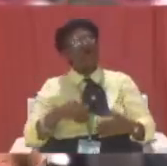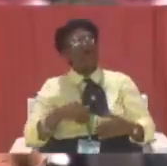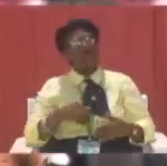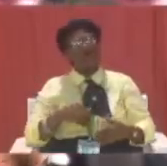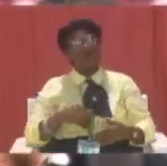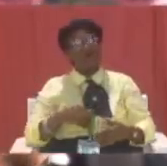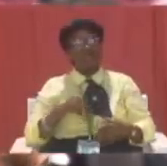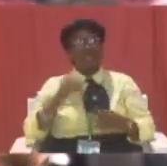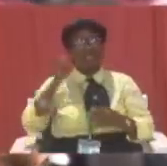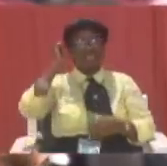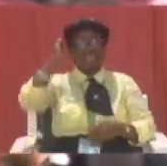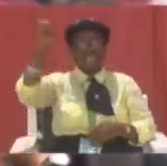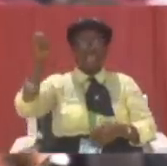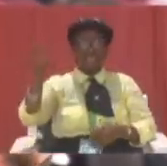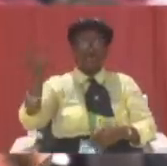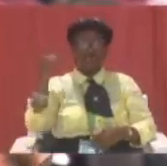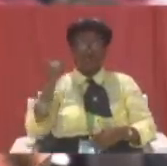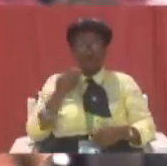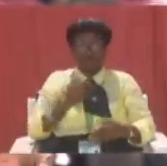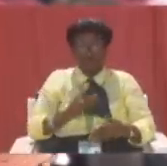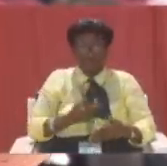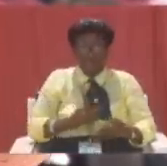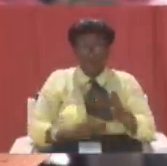he was born.